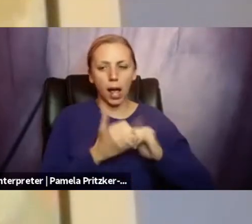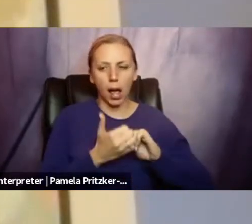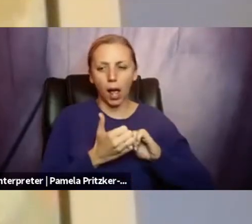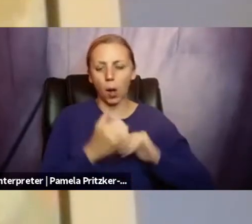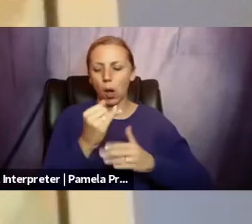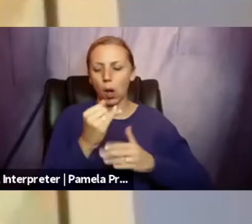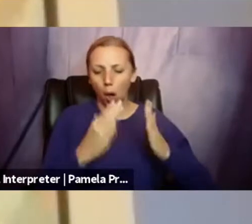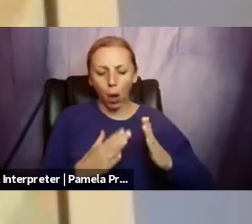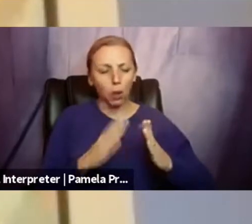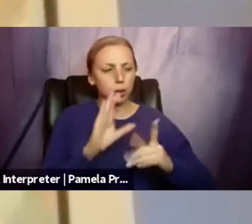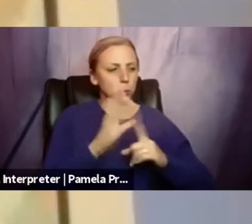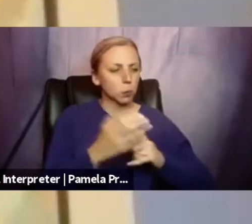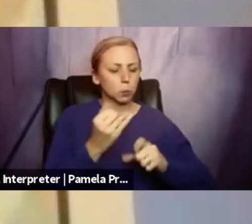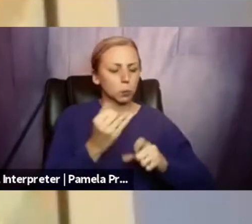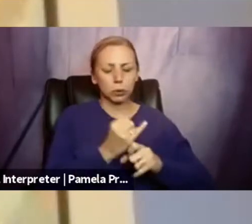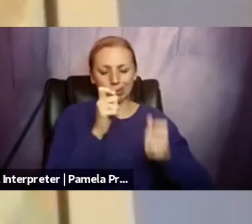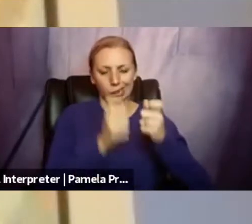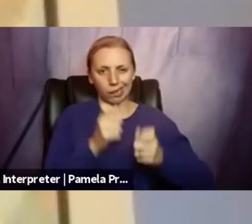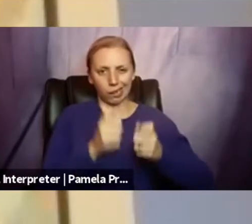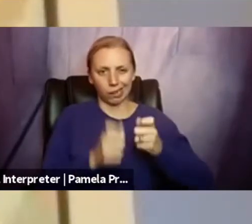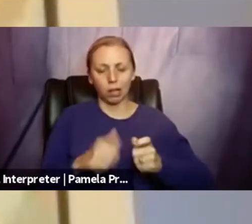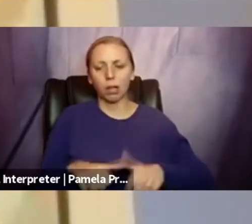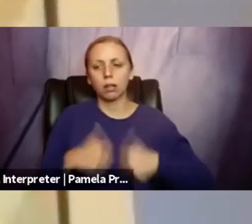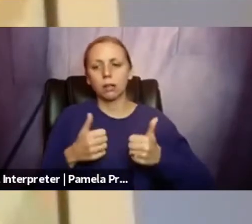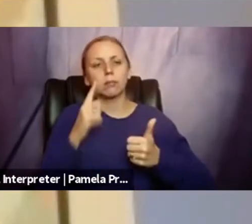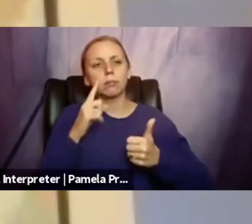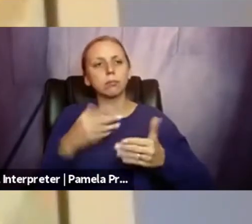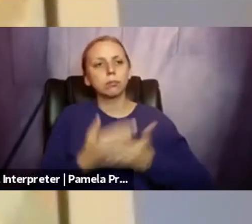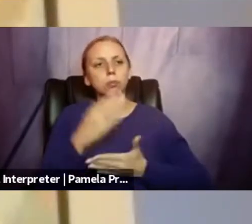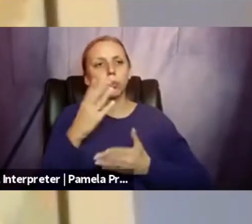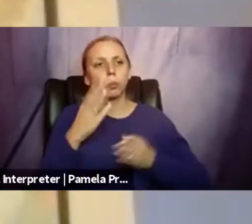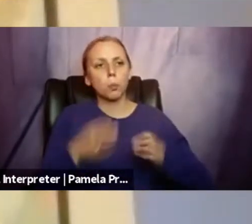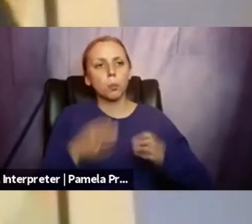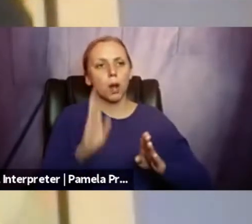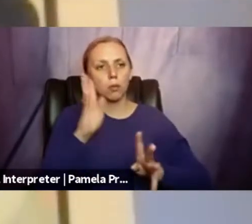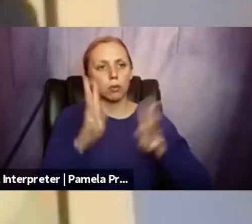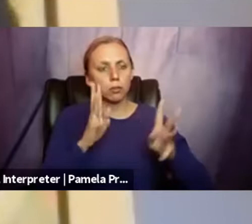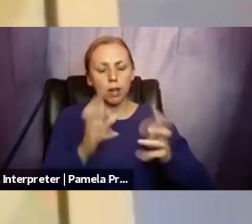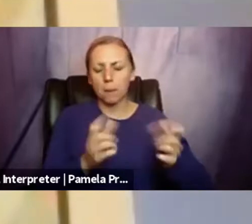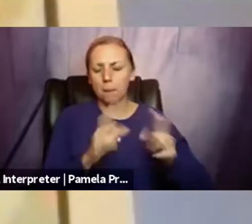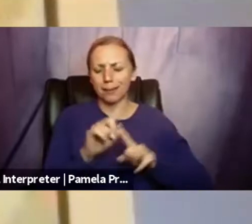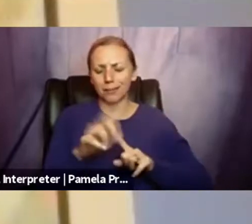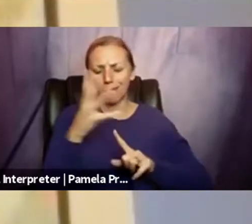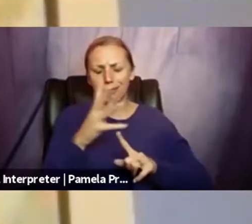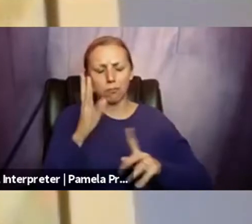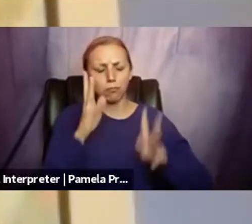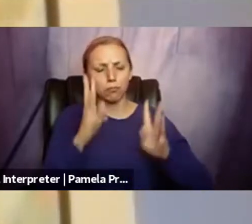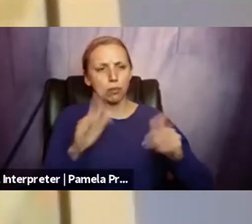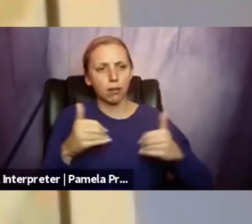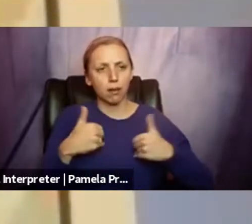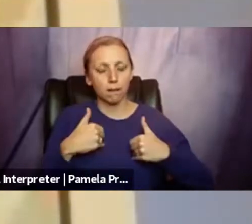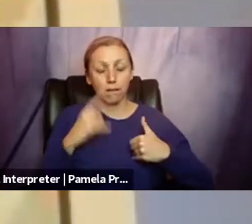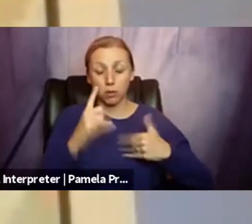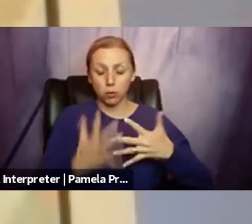unlearning, and innovating new ways of being in creation, and the many phases that creation takes to prioritize new learnings in